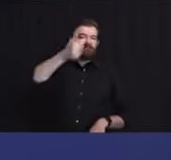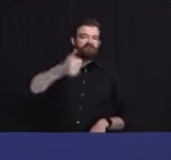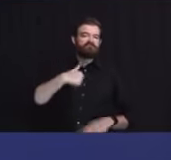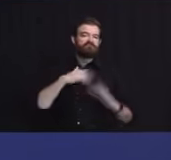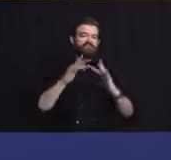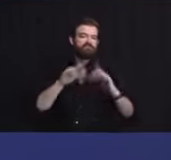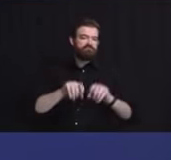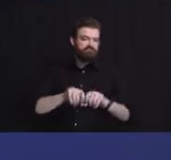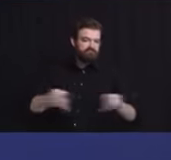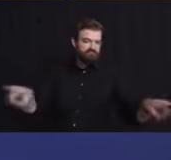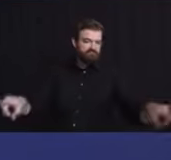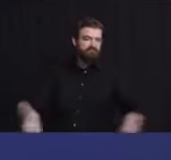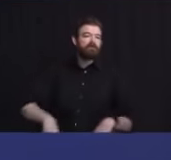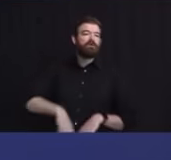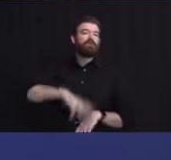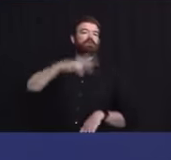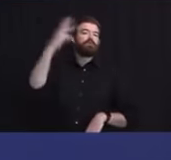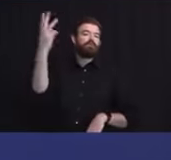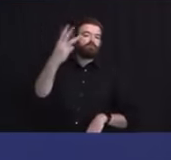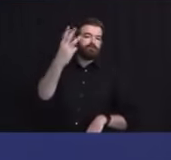for Thursday and Friday.